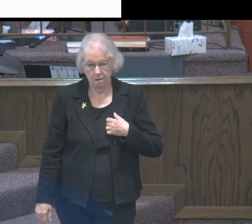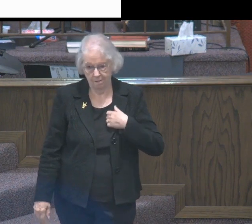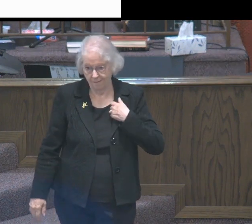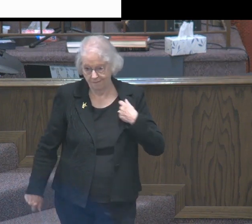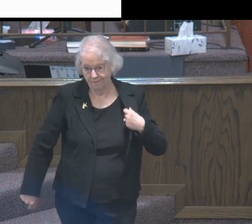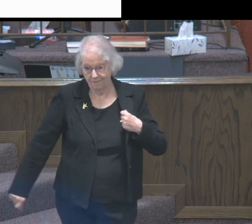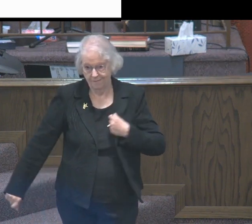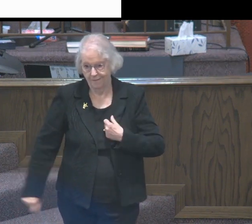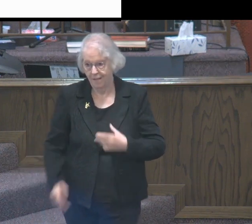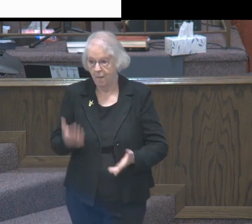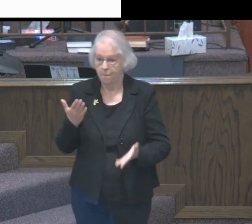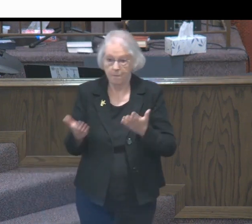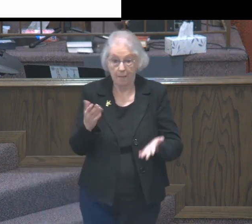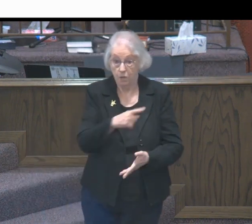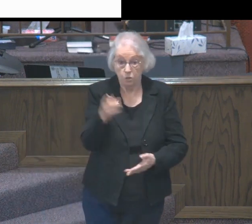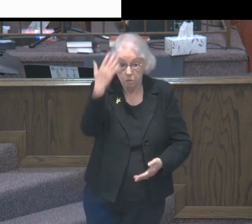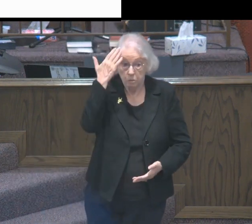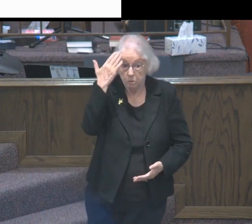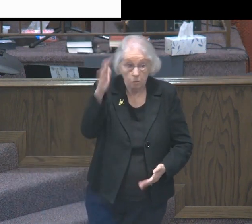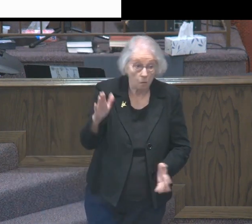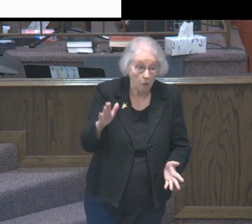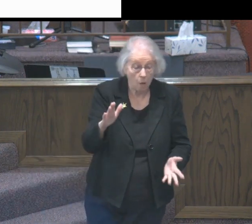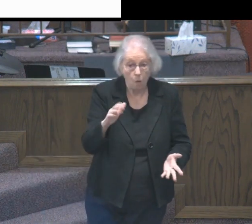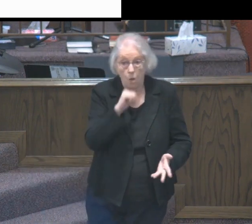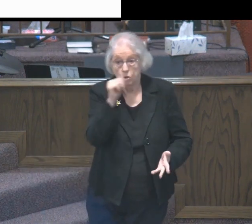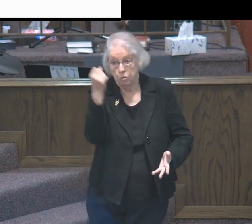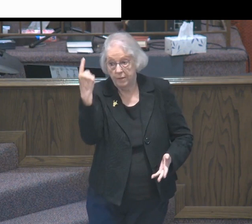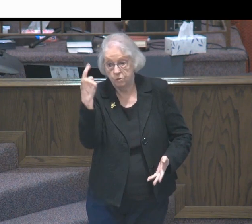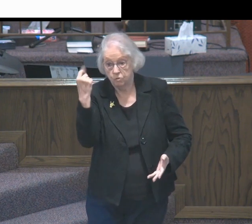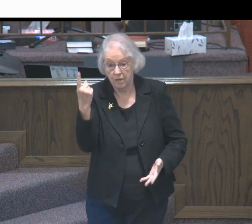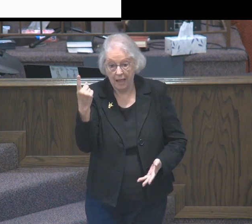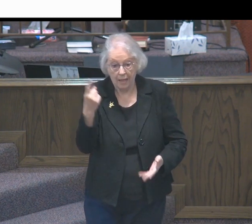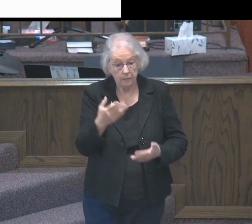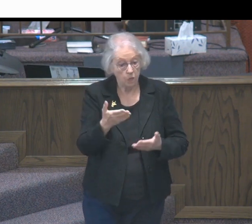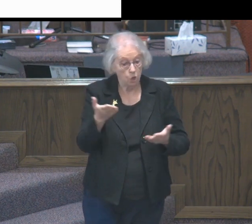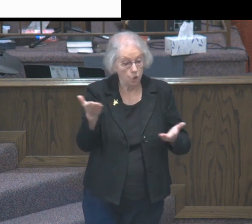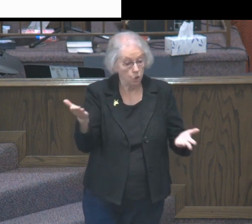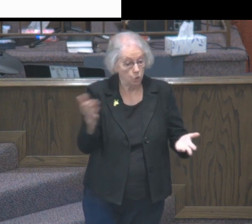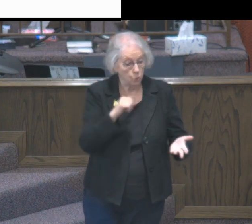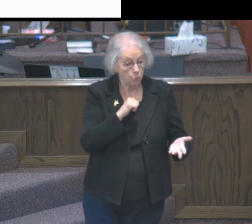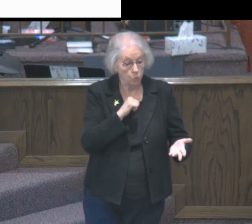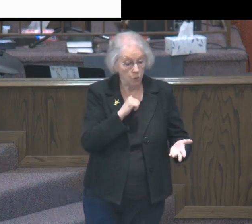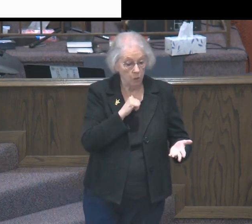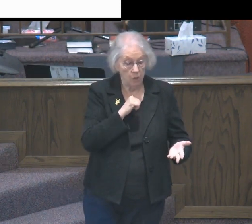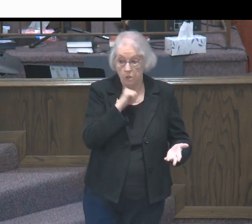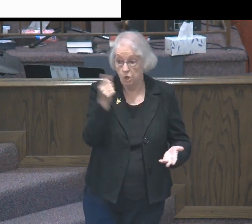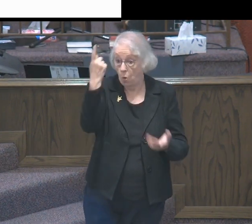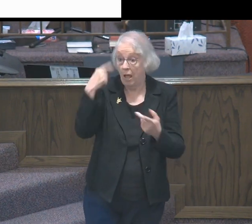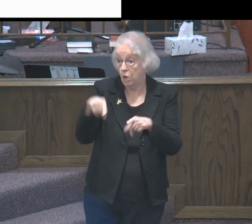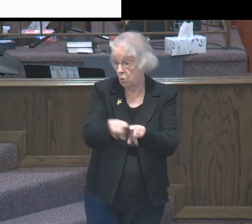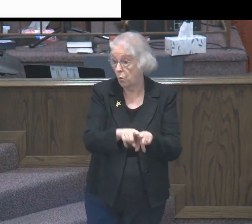can also, or this understanding, personal understanding, can lead